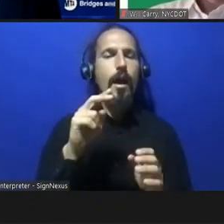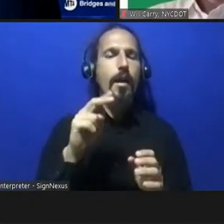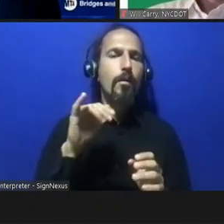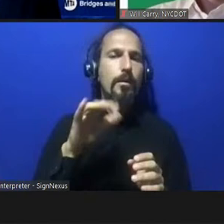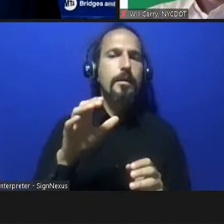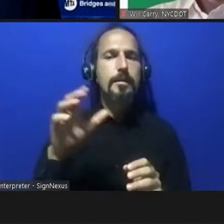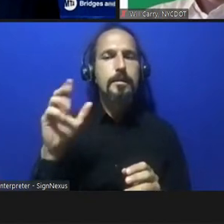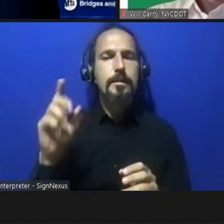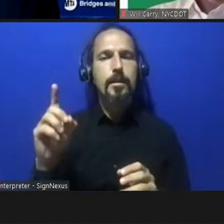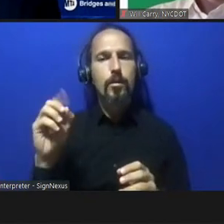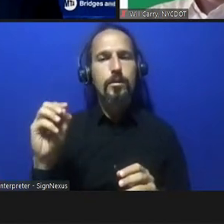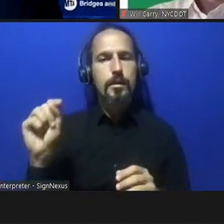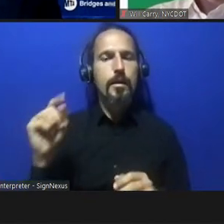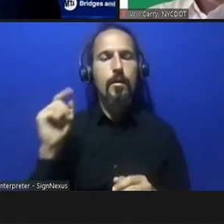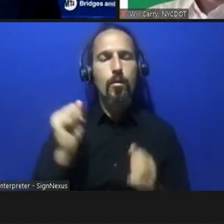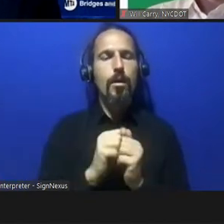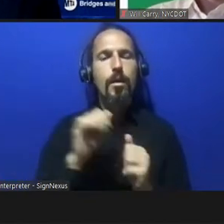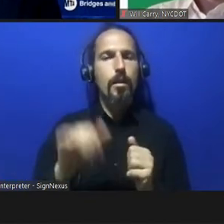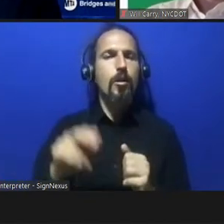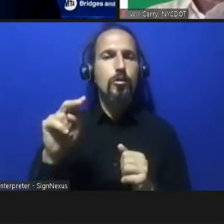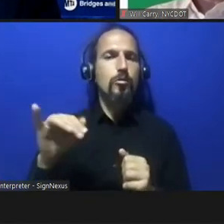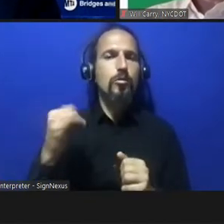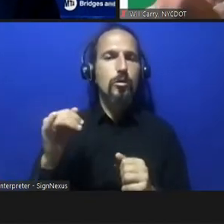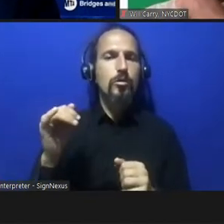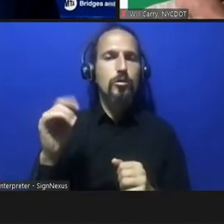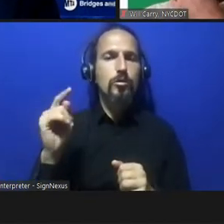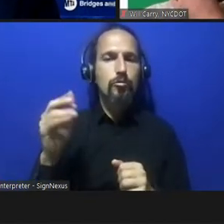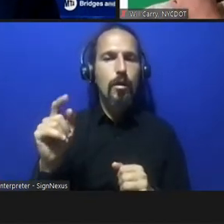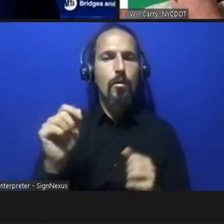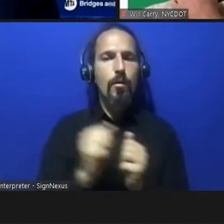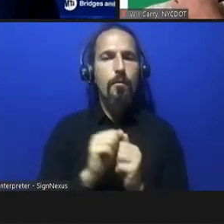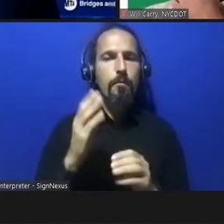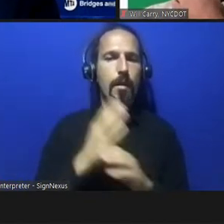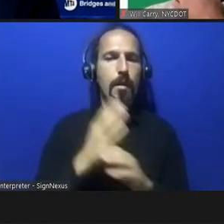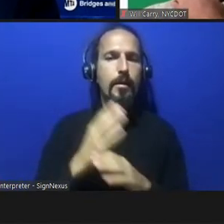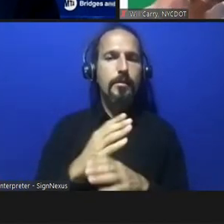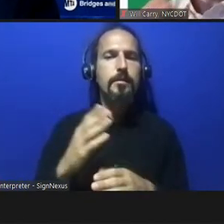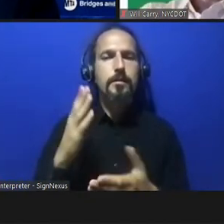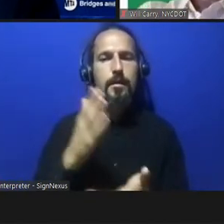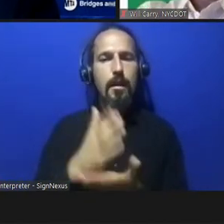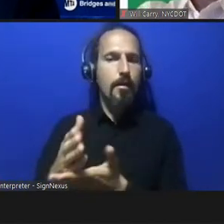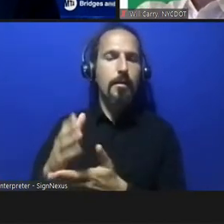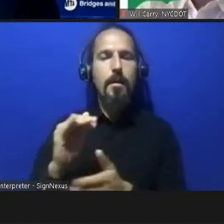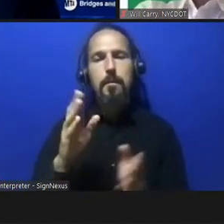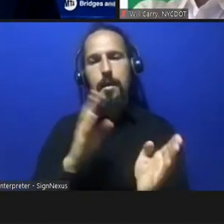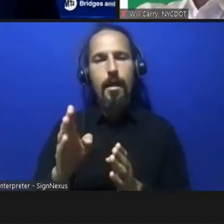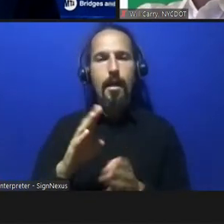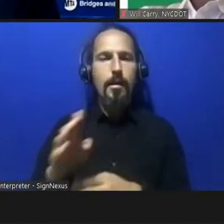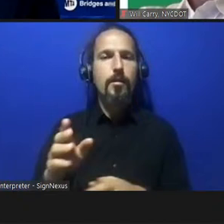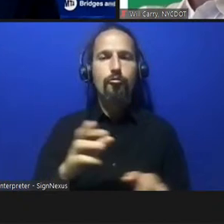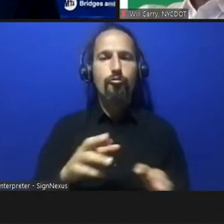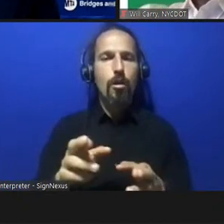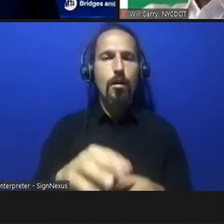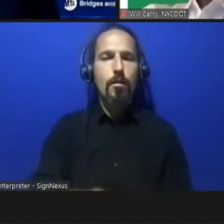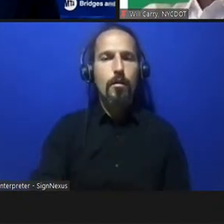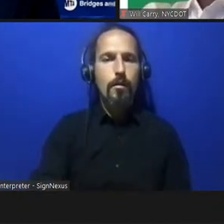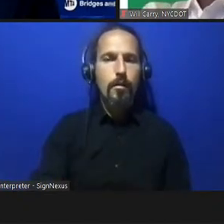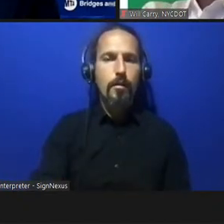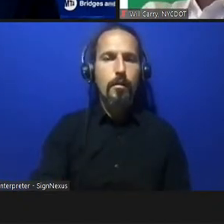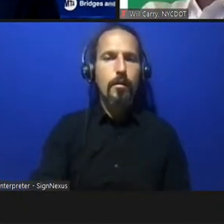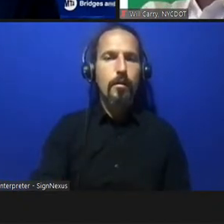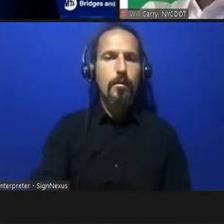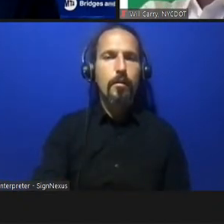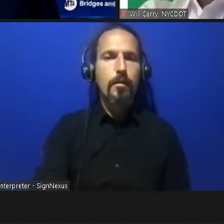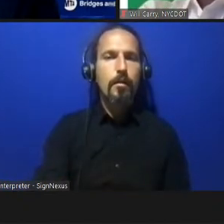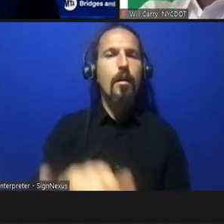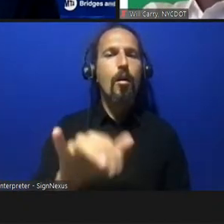to coordinate with new jersey transit on usage of bus stops and planning of routes i would also like to revisit allocating a 10 share